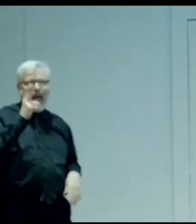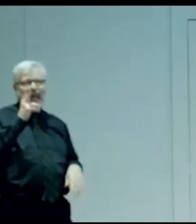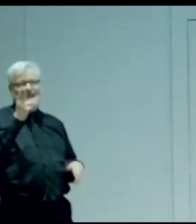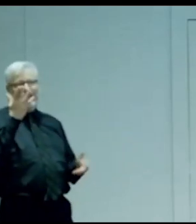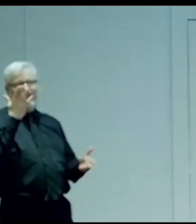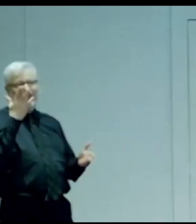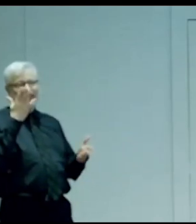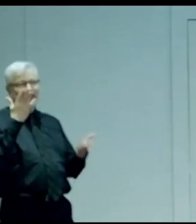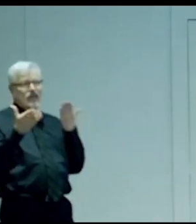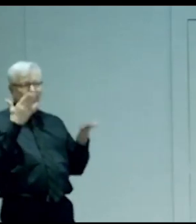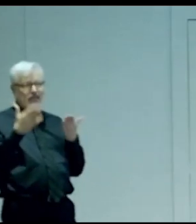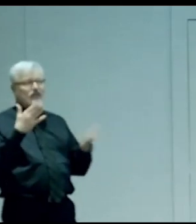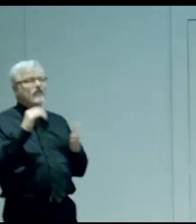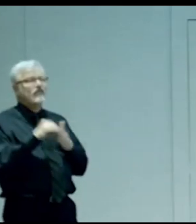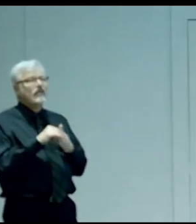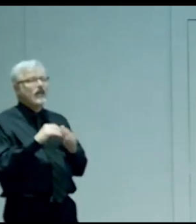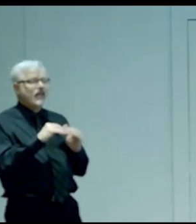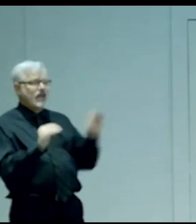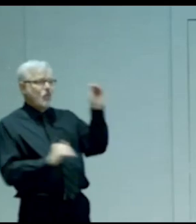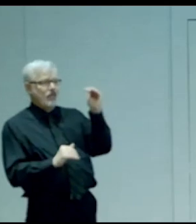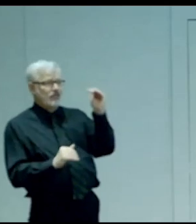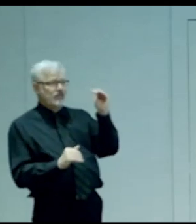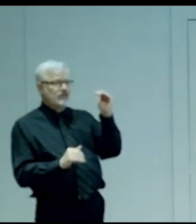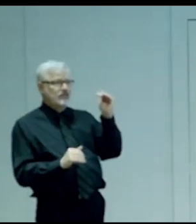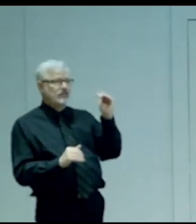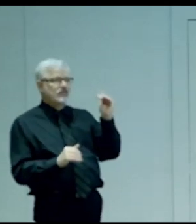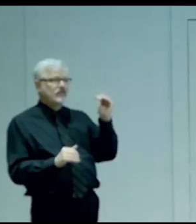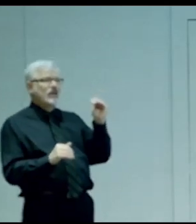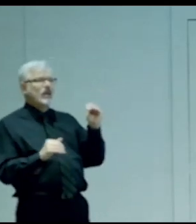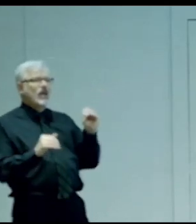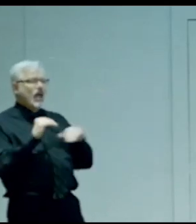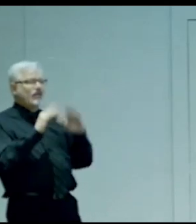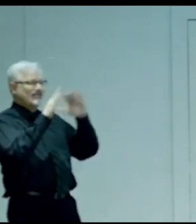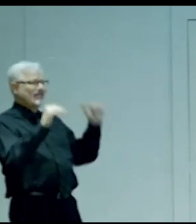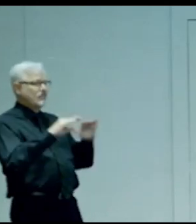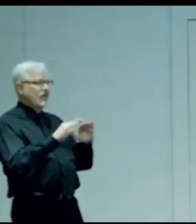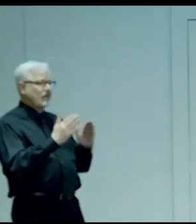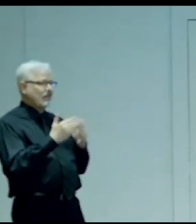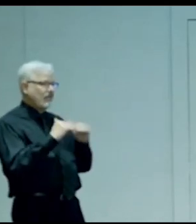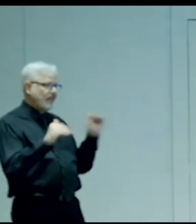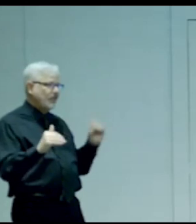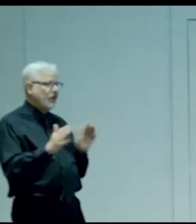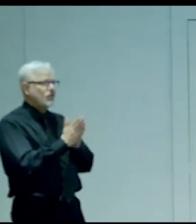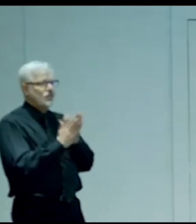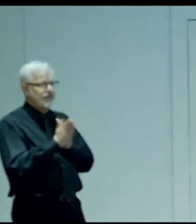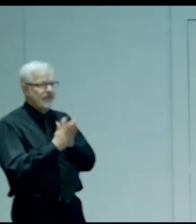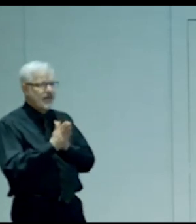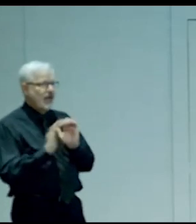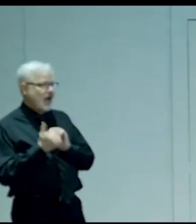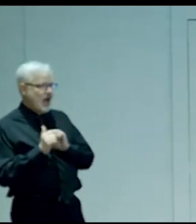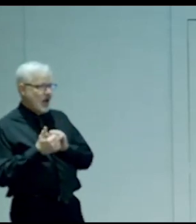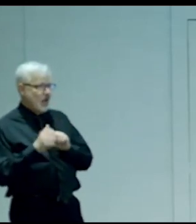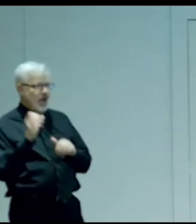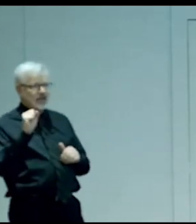that the inequalities that exist at the system level are primarily driven by the